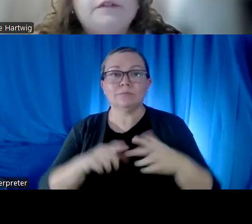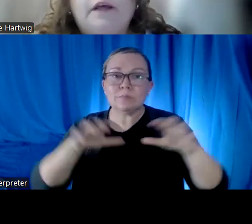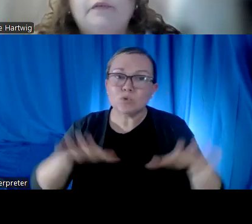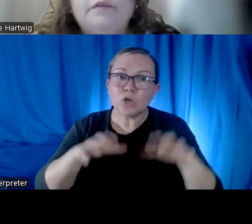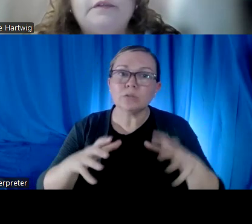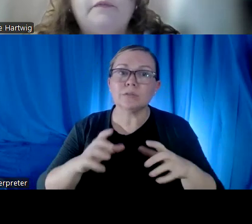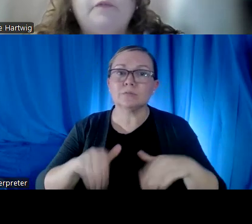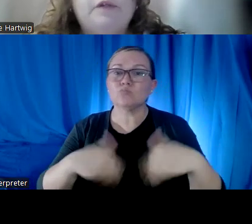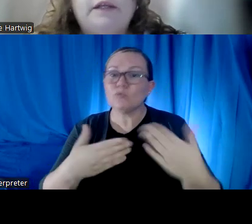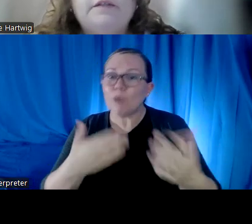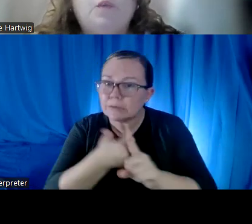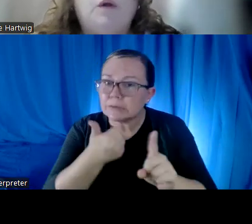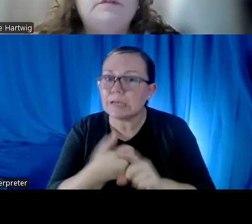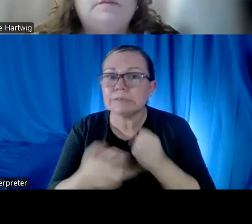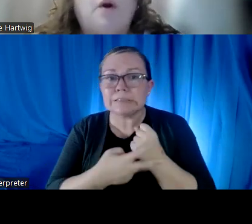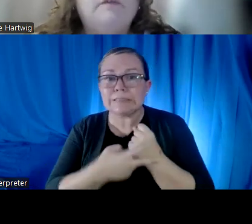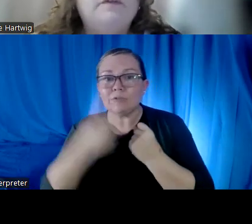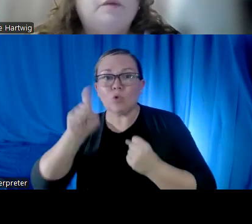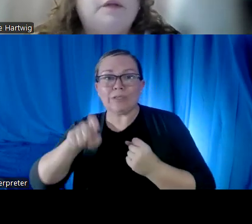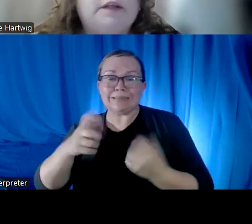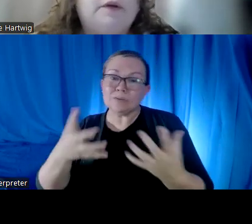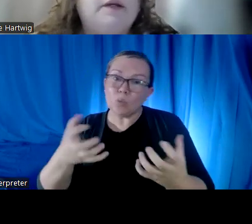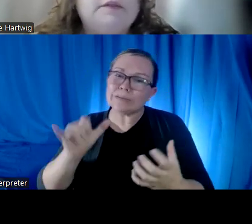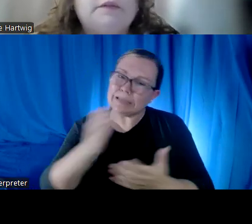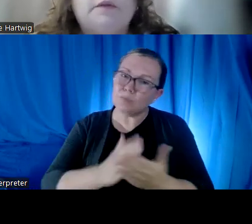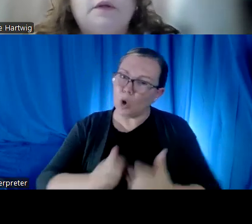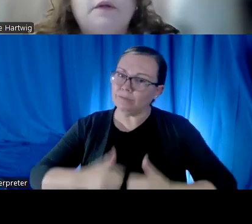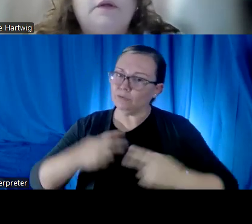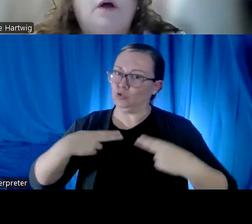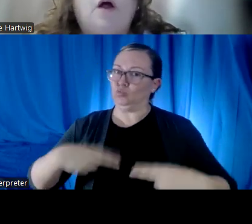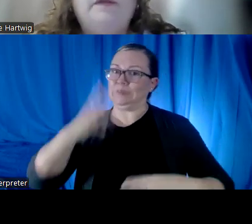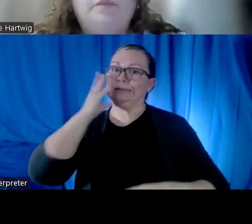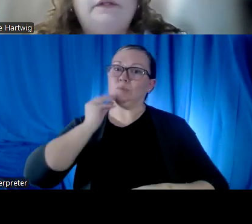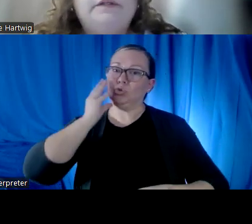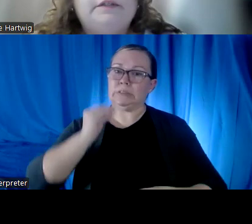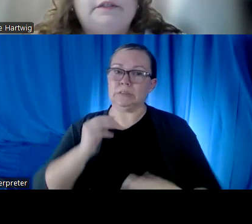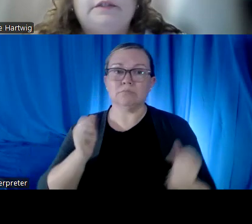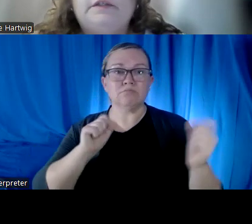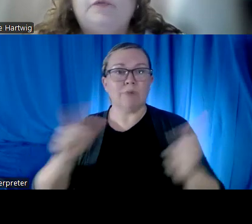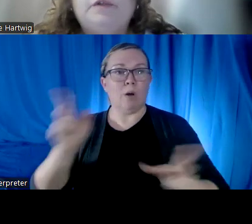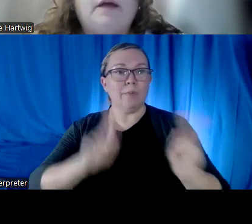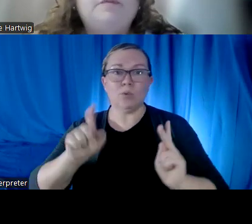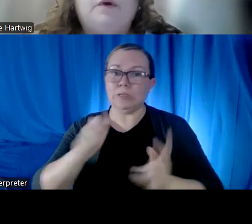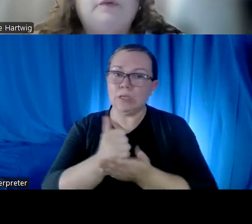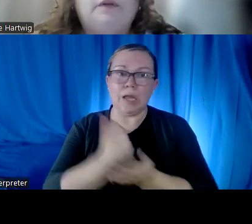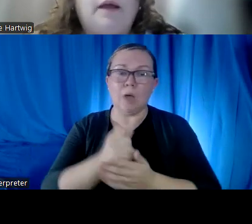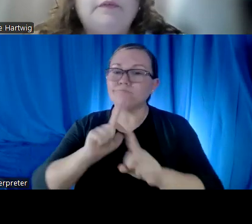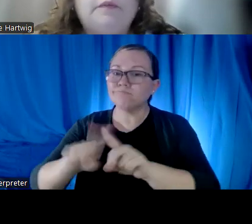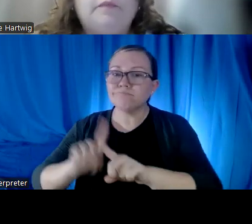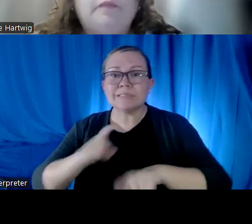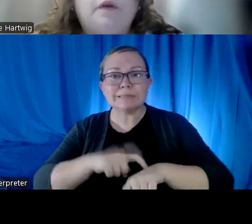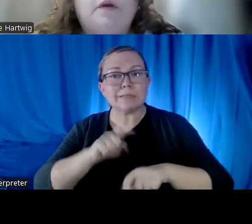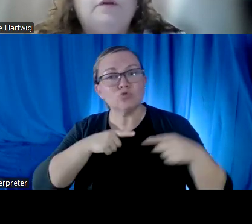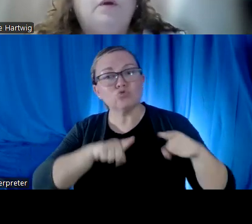for ourselves, saving for needs and wants is part of the human experience. All people need assistance at different times throughout their